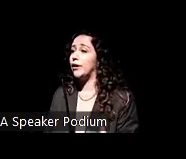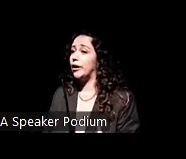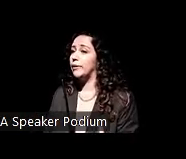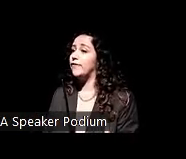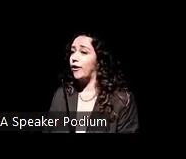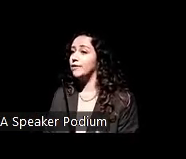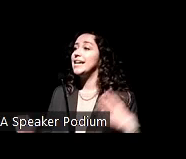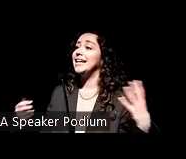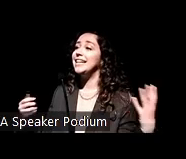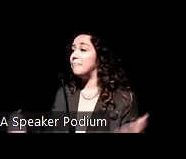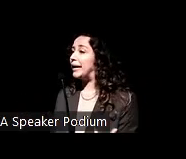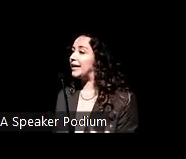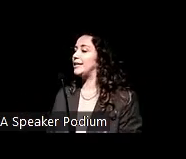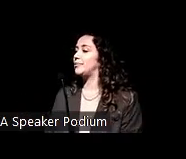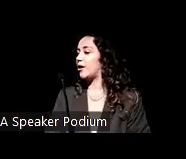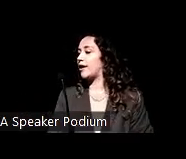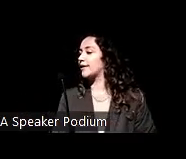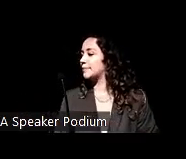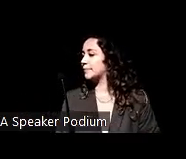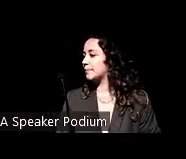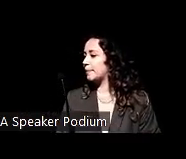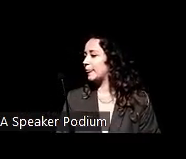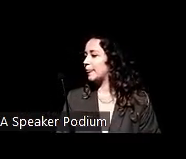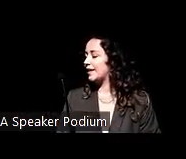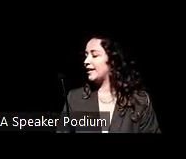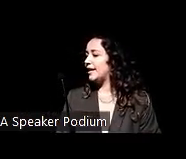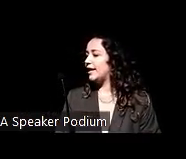embodied carbon involved in even making these products.